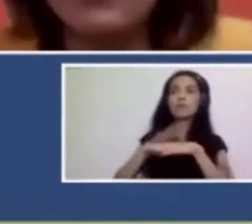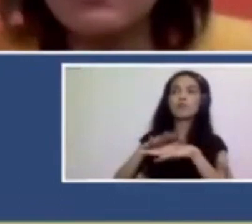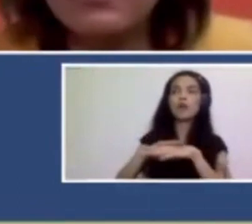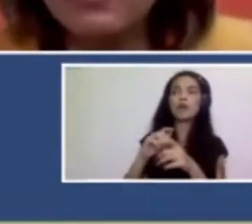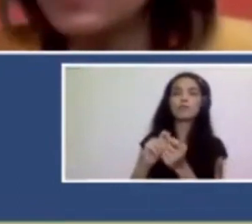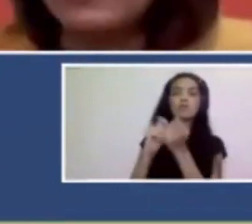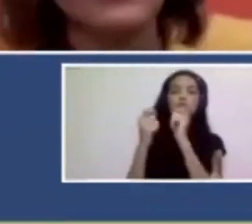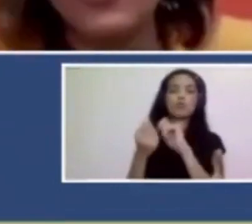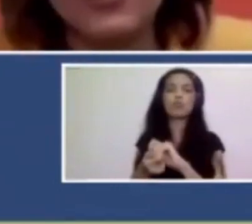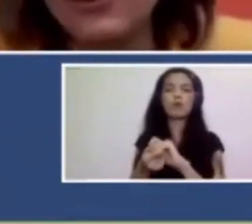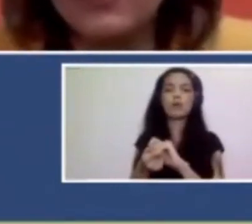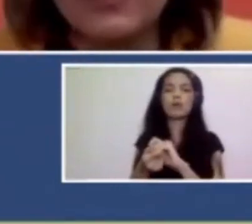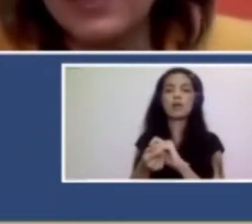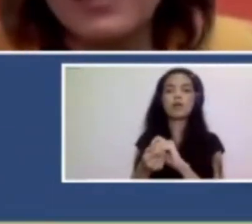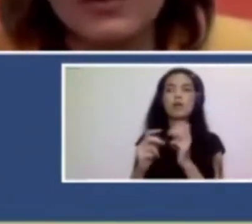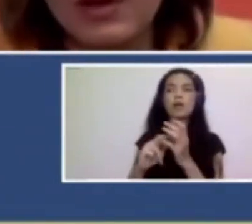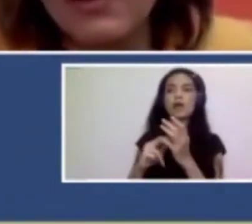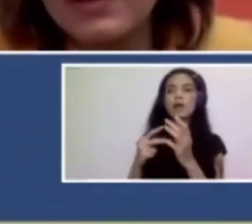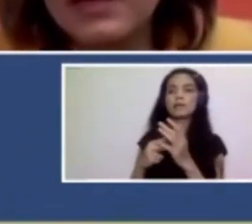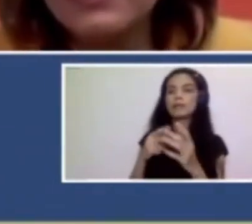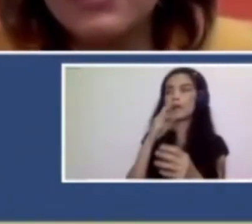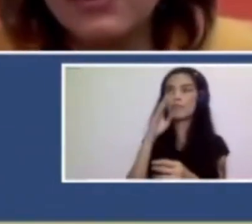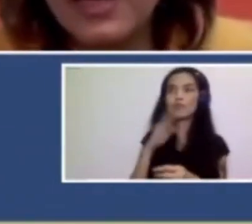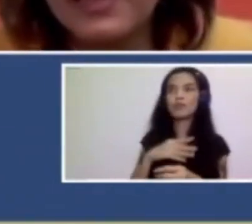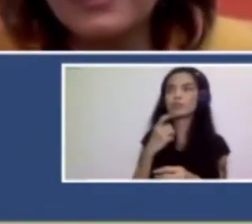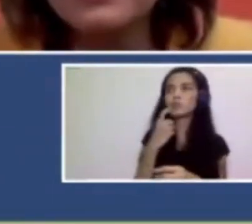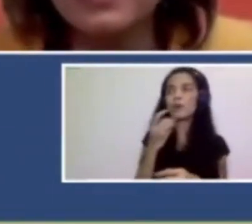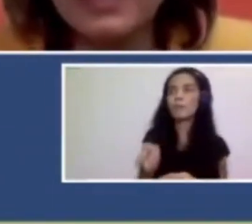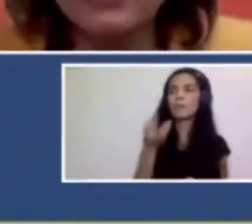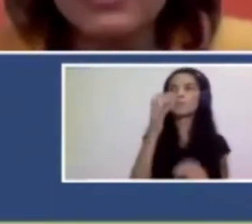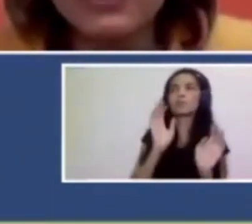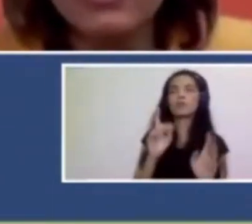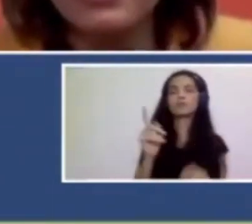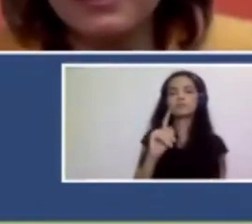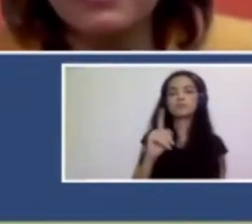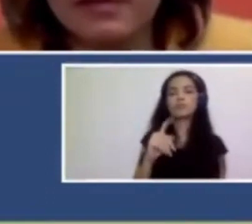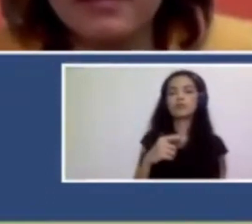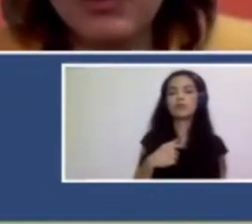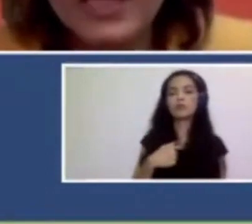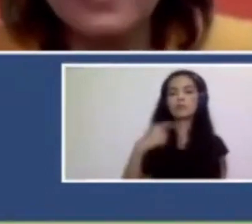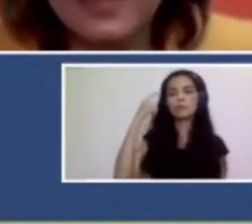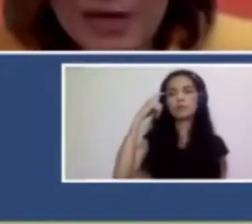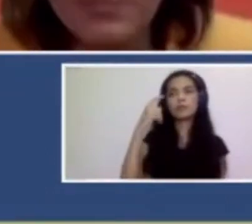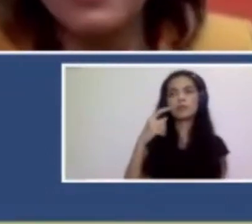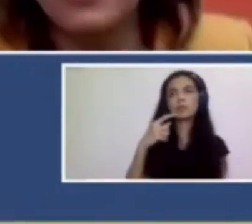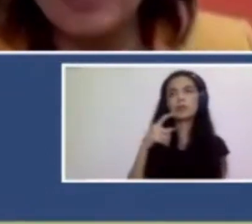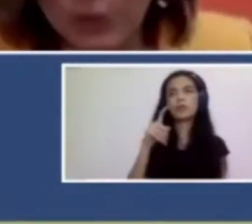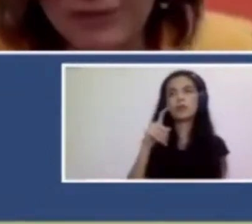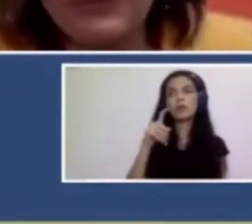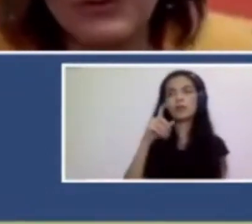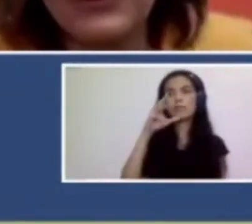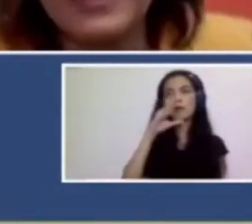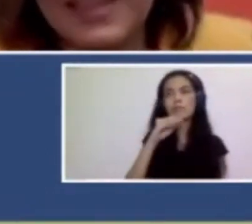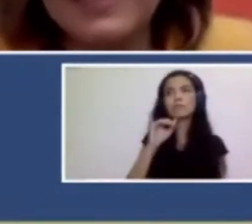not, you are not going to do it from one day to another. So I guess the grant understood that we needed time and